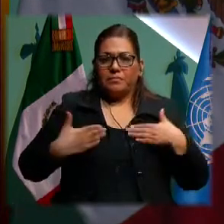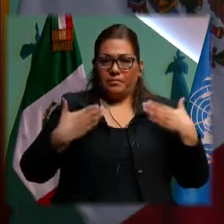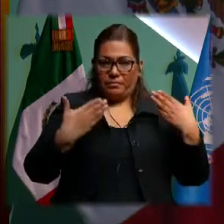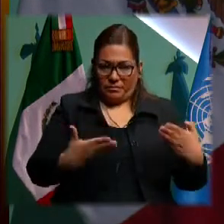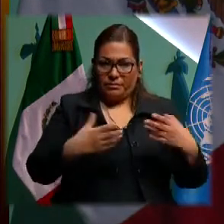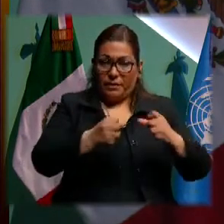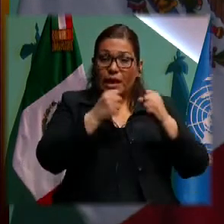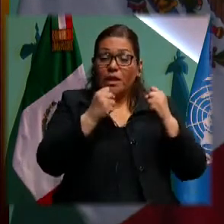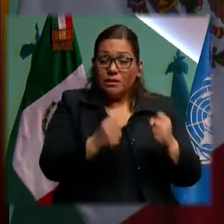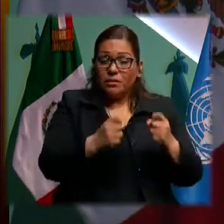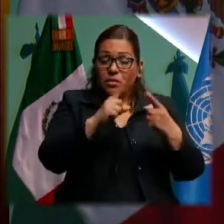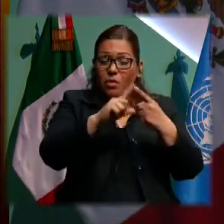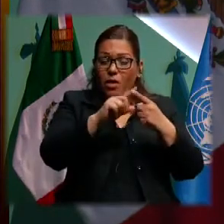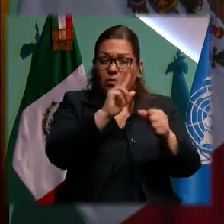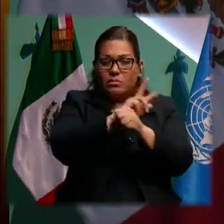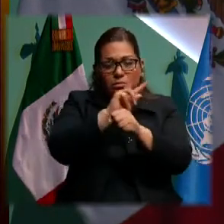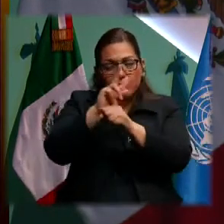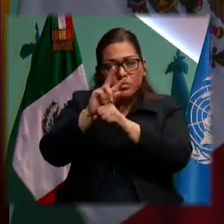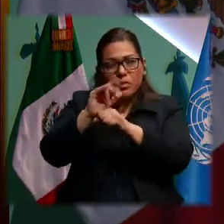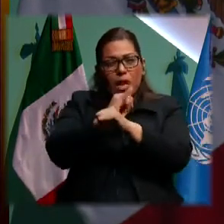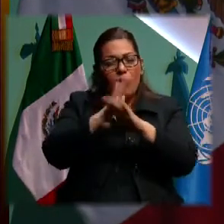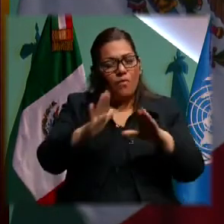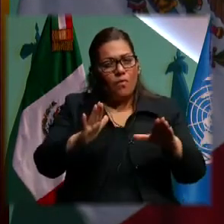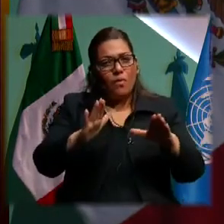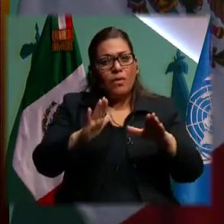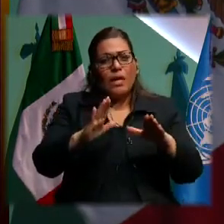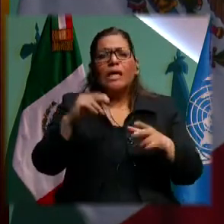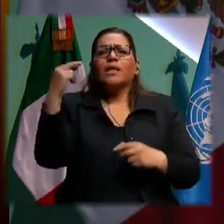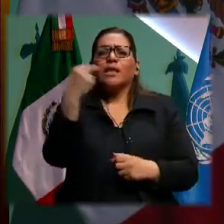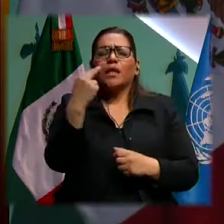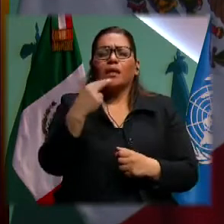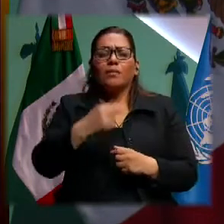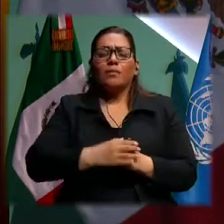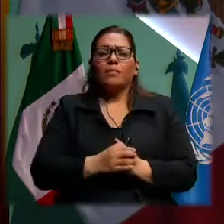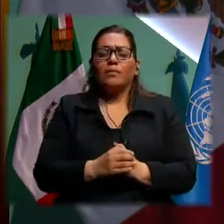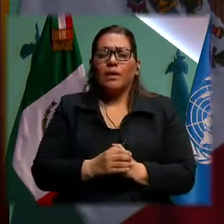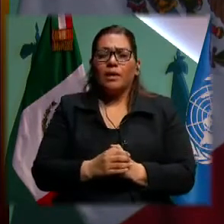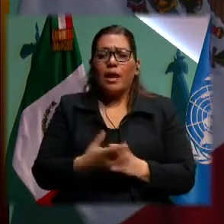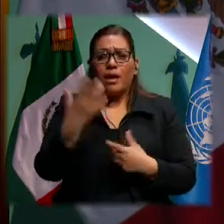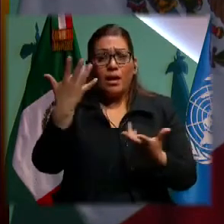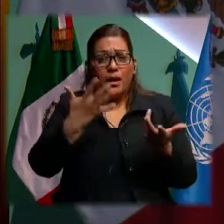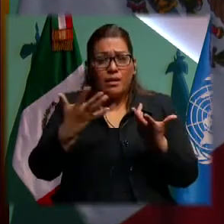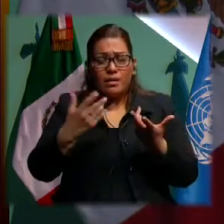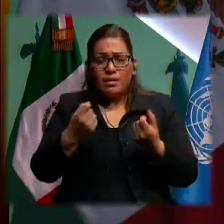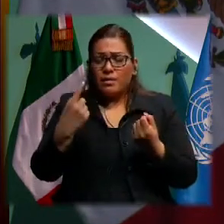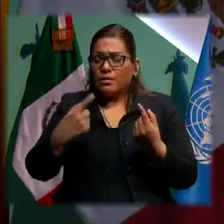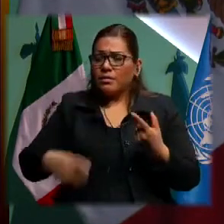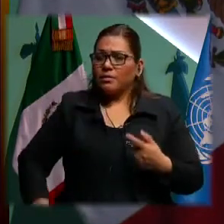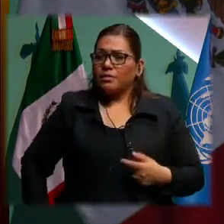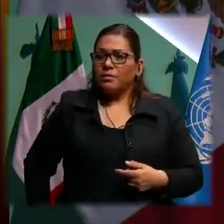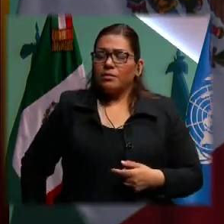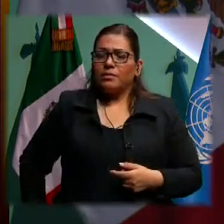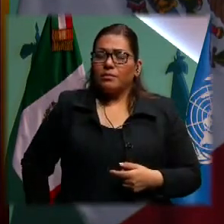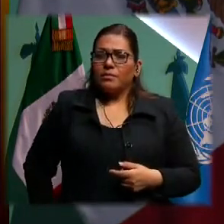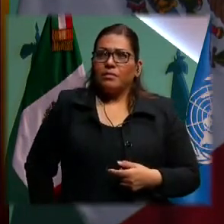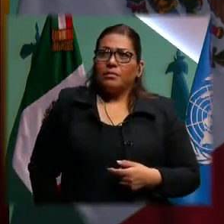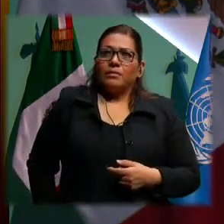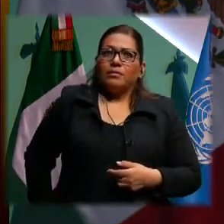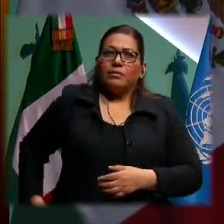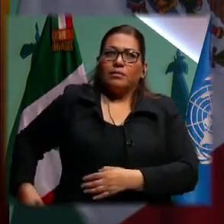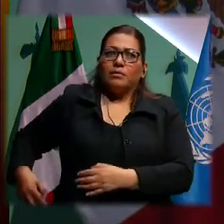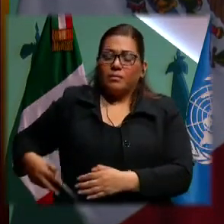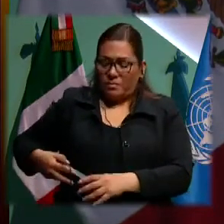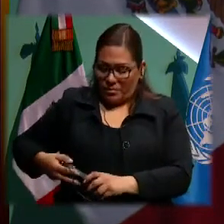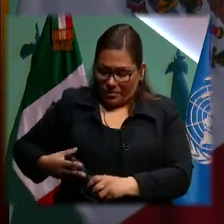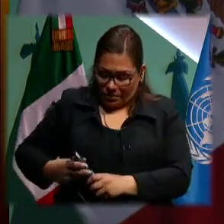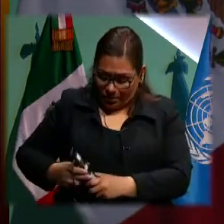that we together make some commitments about what we will do as a community to address these